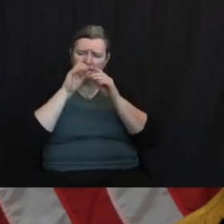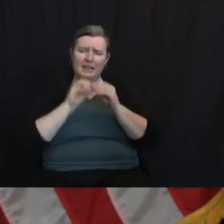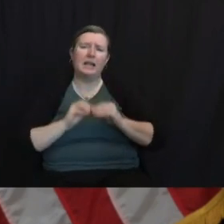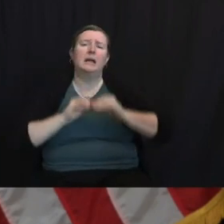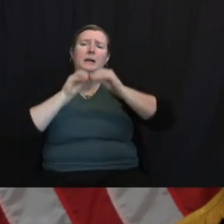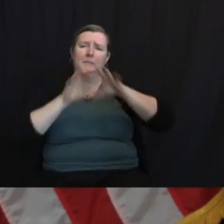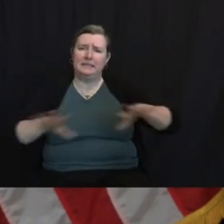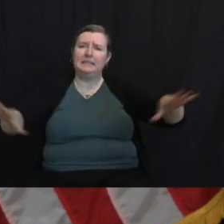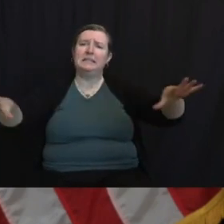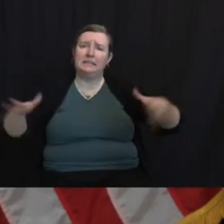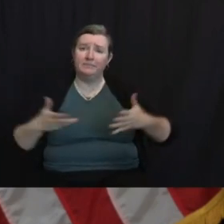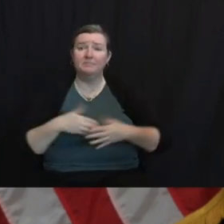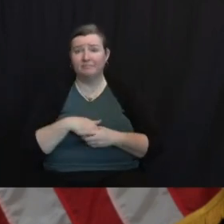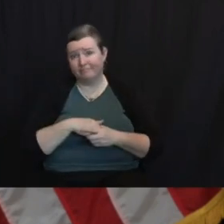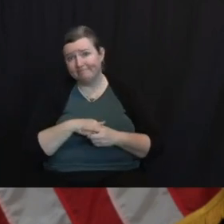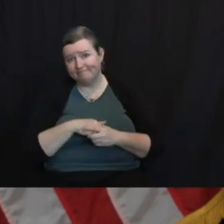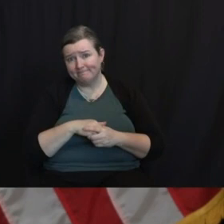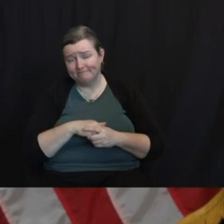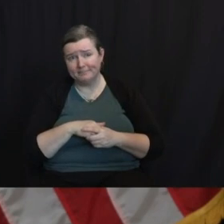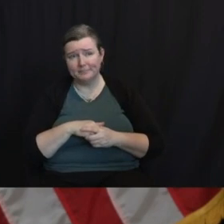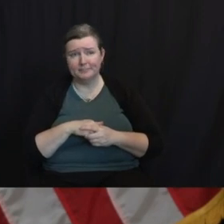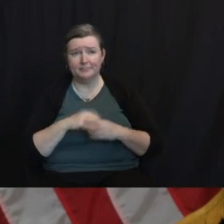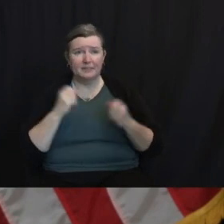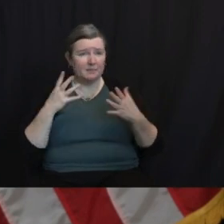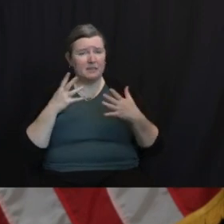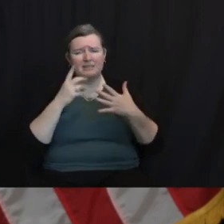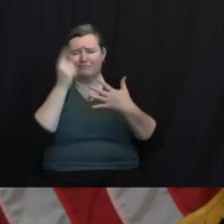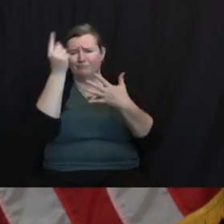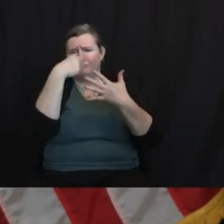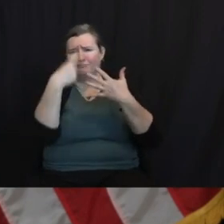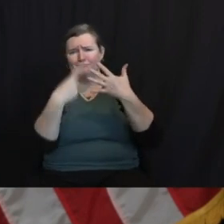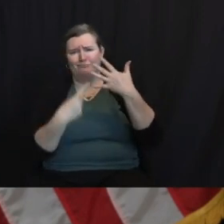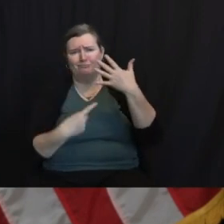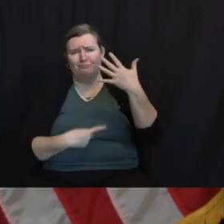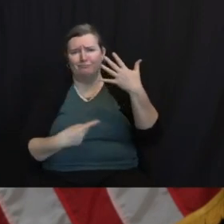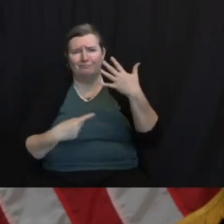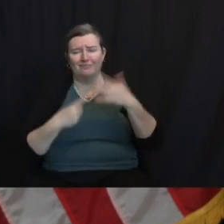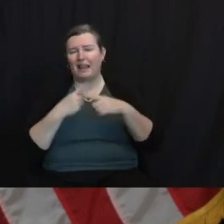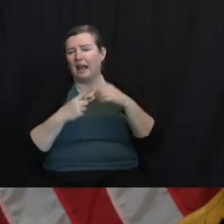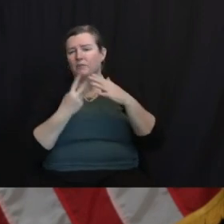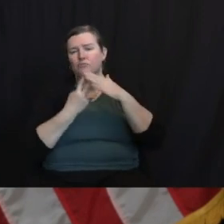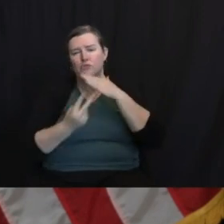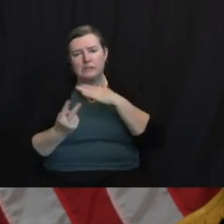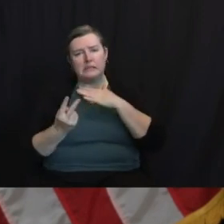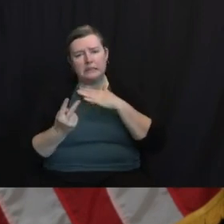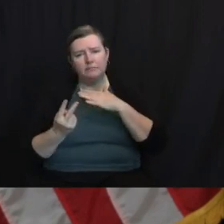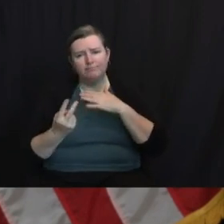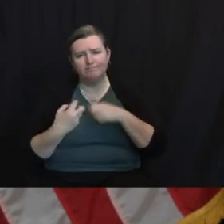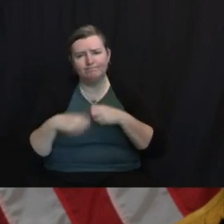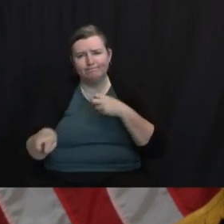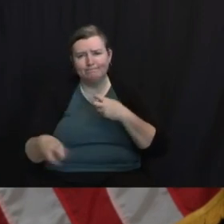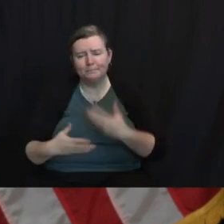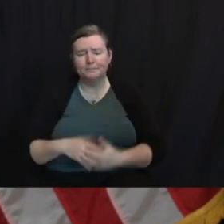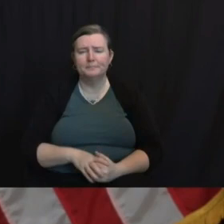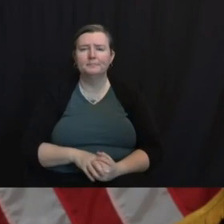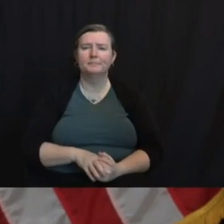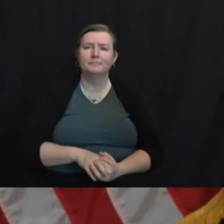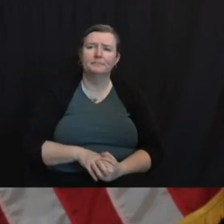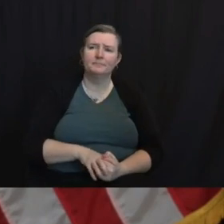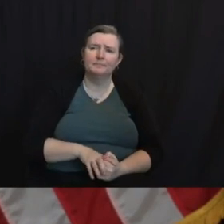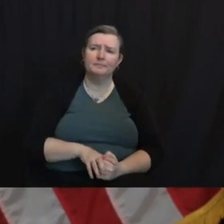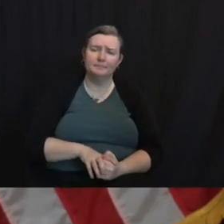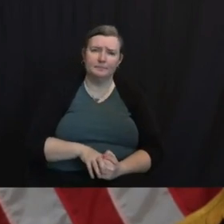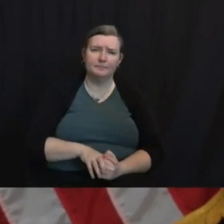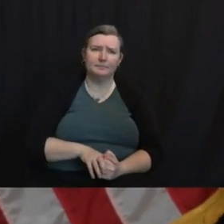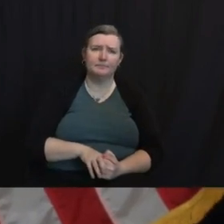there might be a peak. So many factors, but it's not really predictable when we would reach that high point. It's a